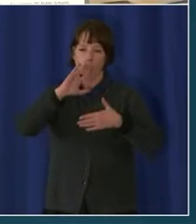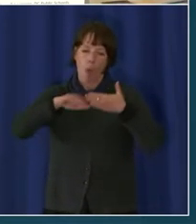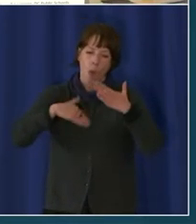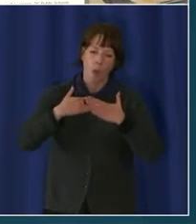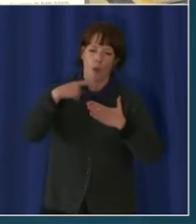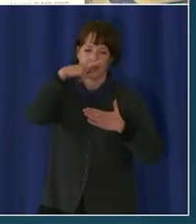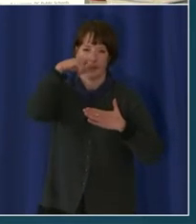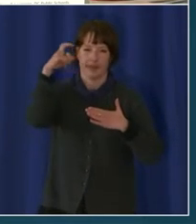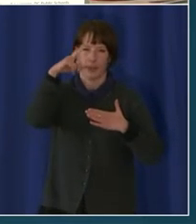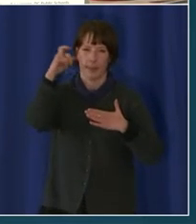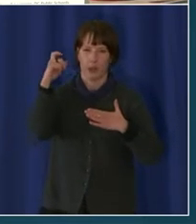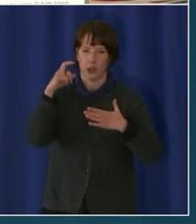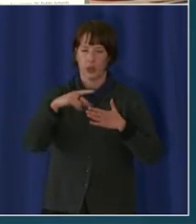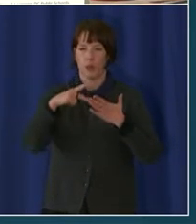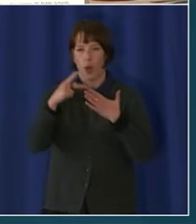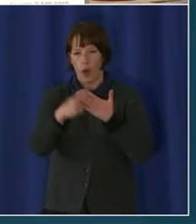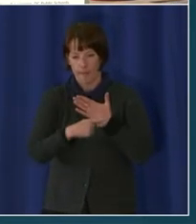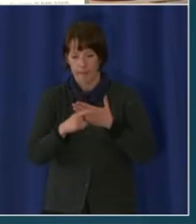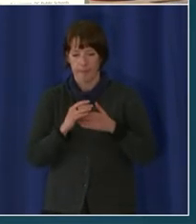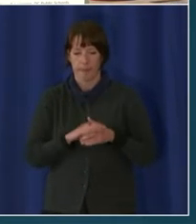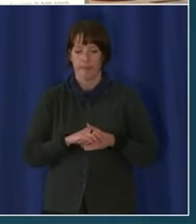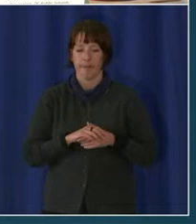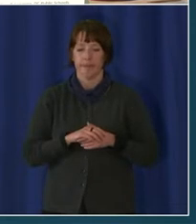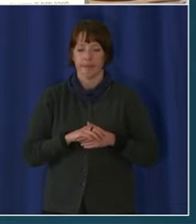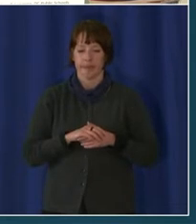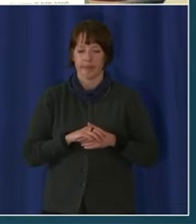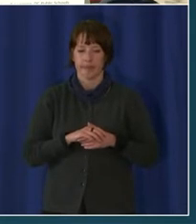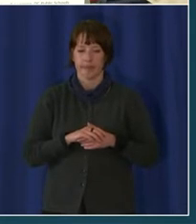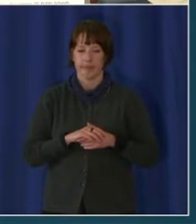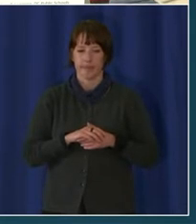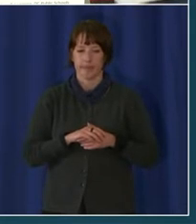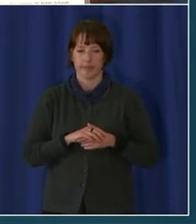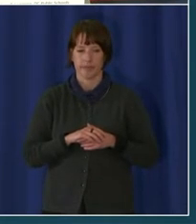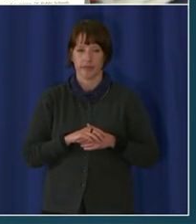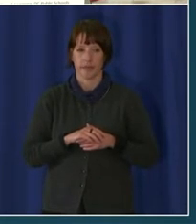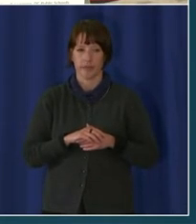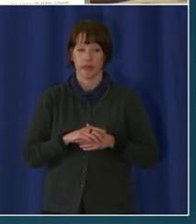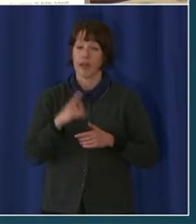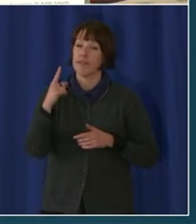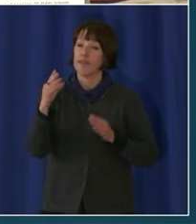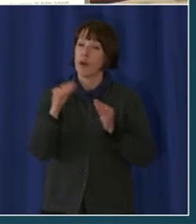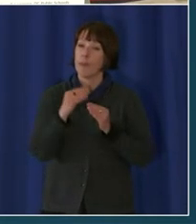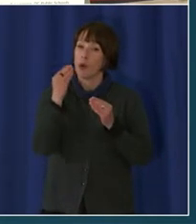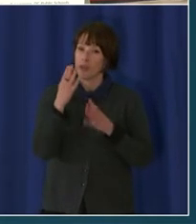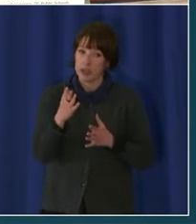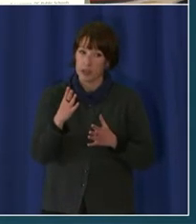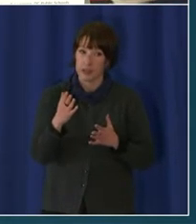programming. But to kick us off for a little bit more detail,